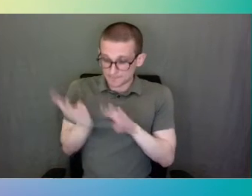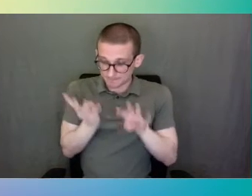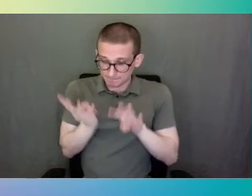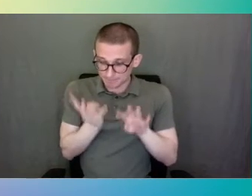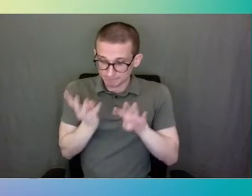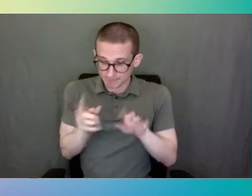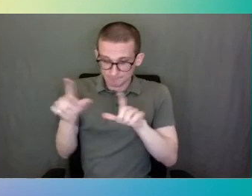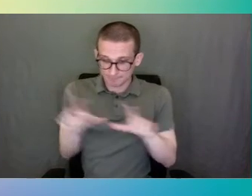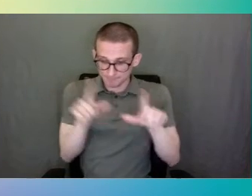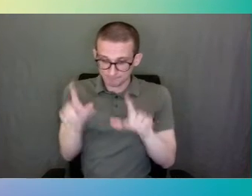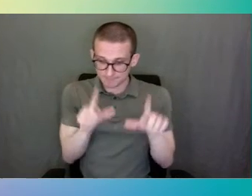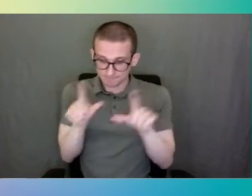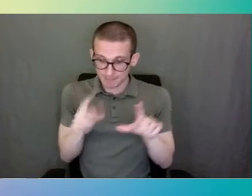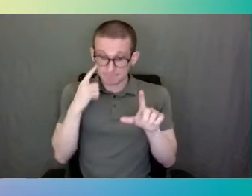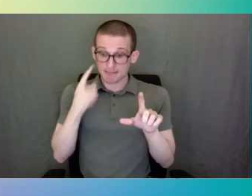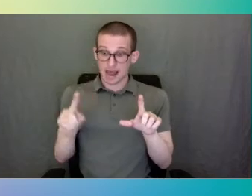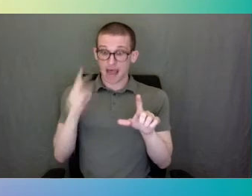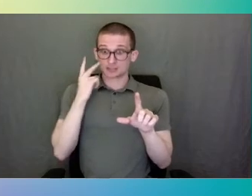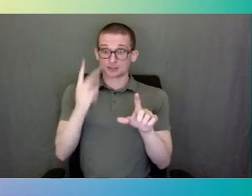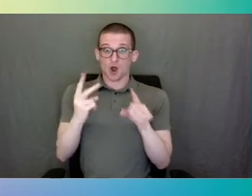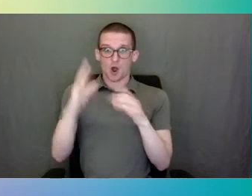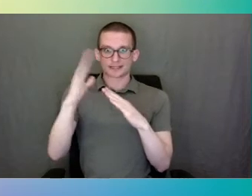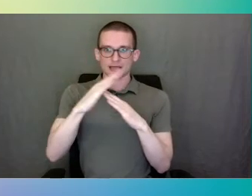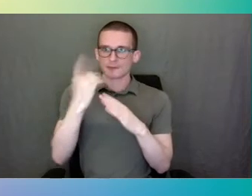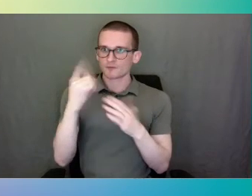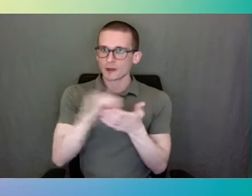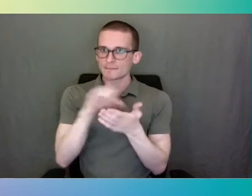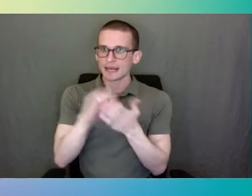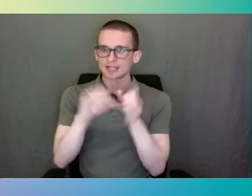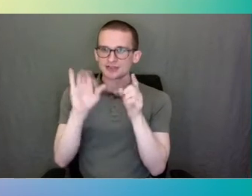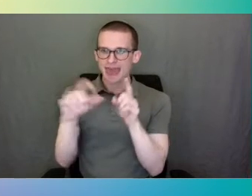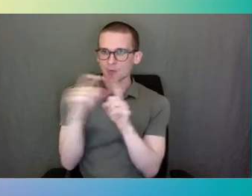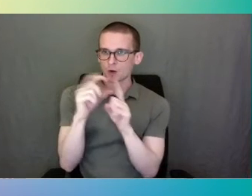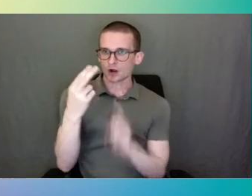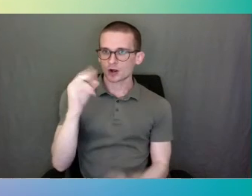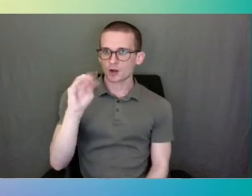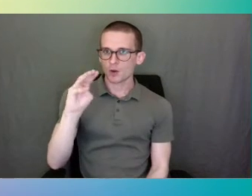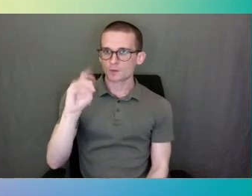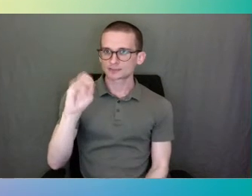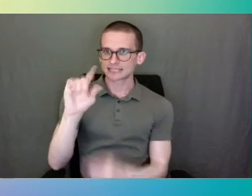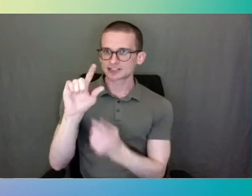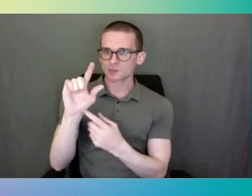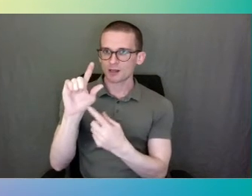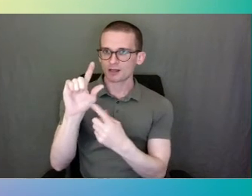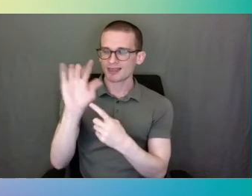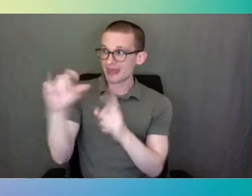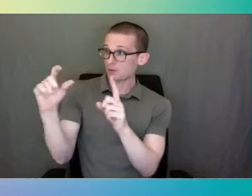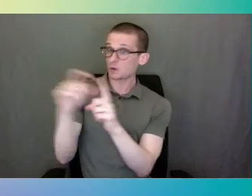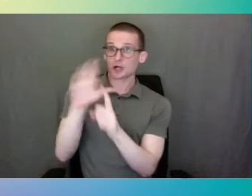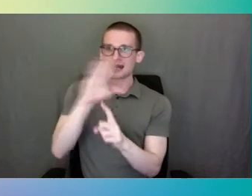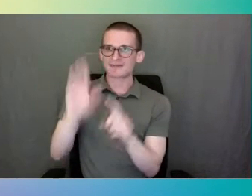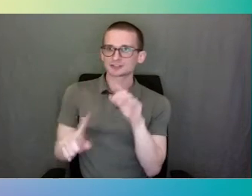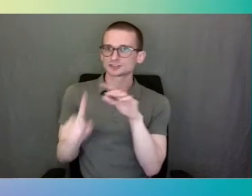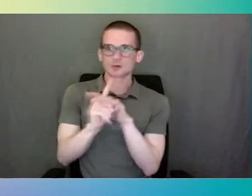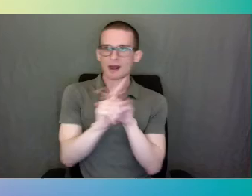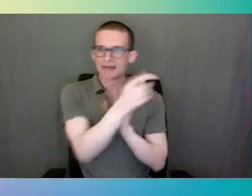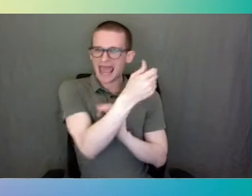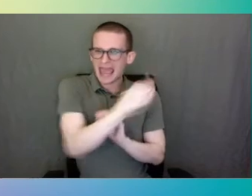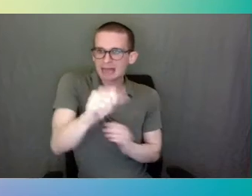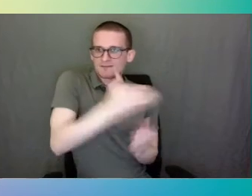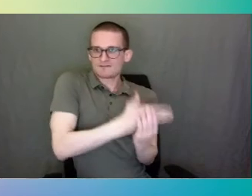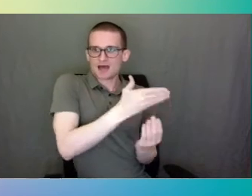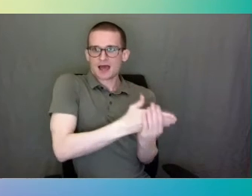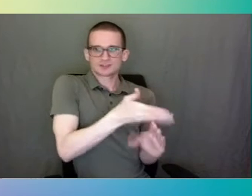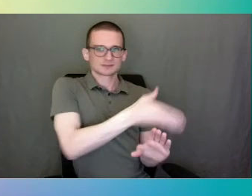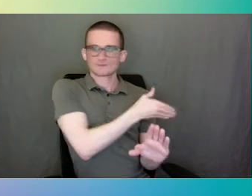word homosexual. We had not seen the word homosexual anywhere in the files at all. No explanation,